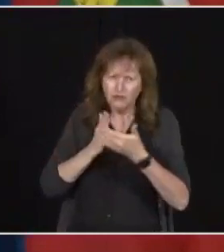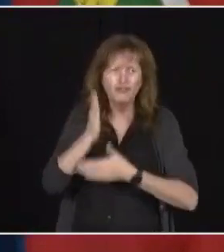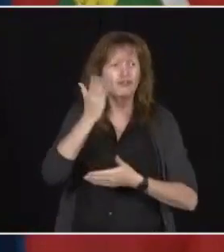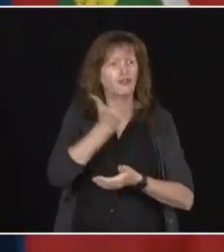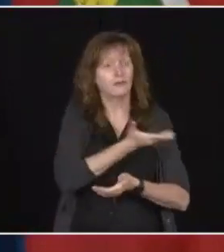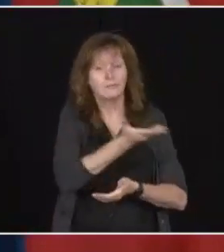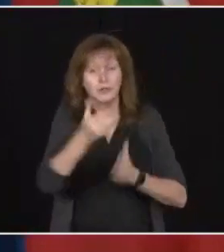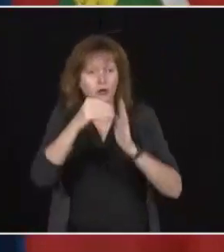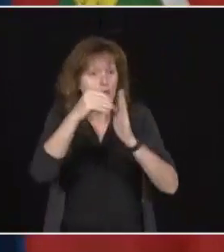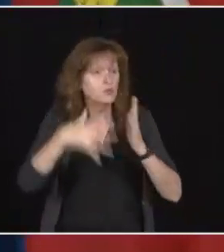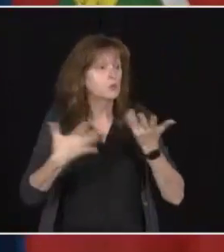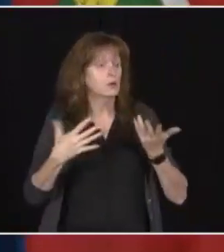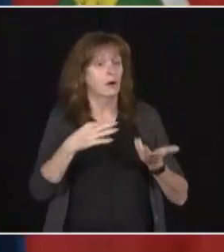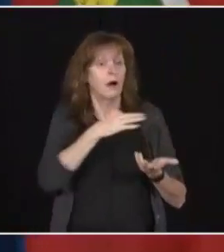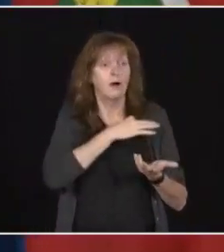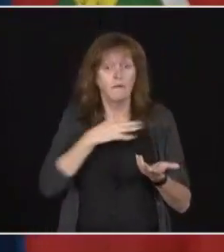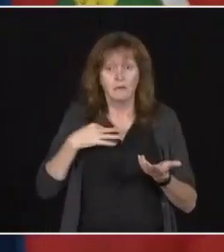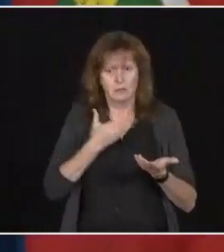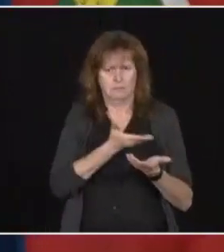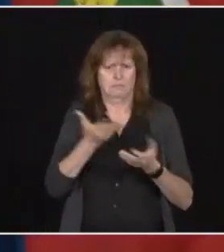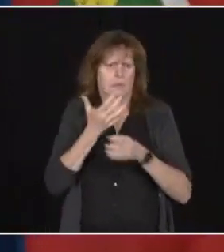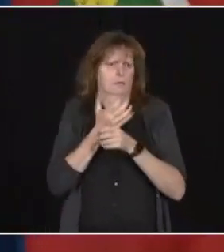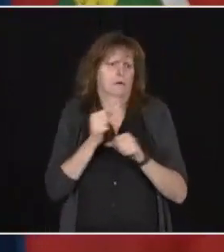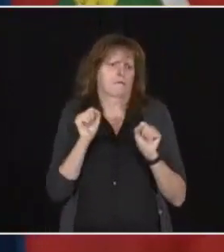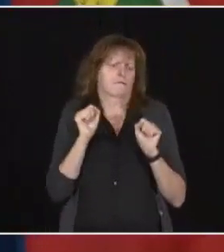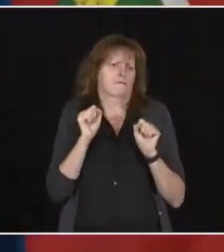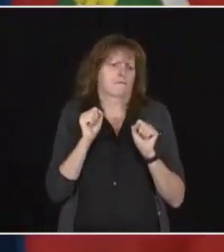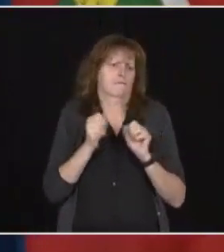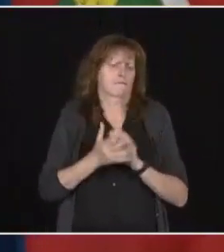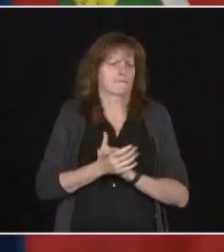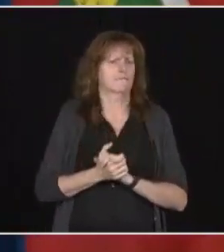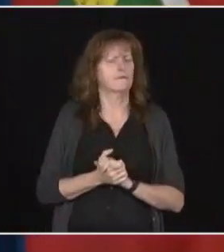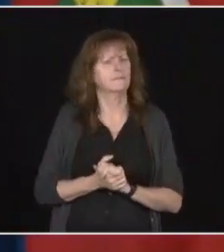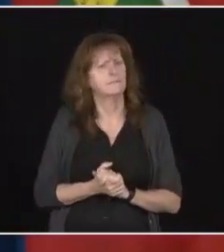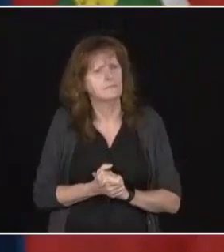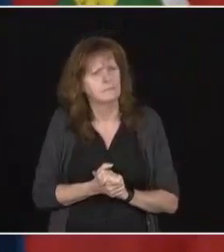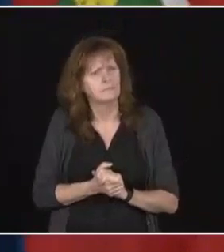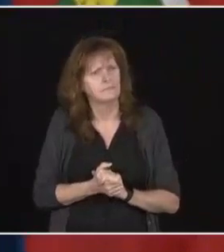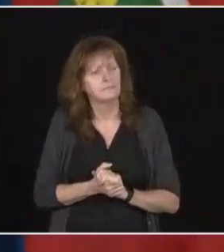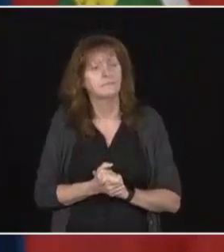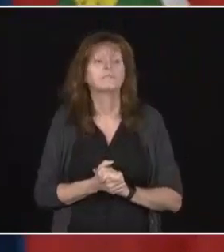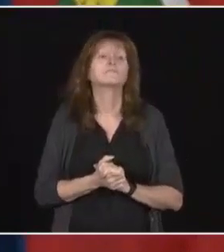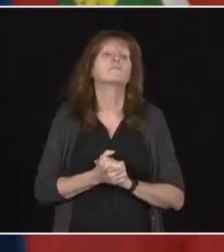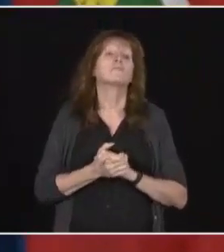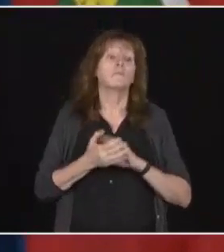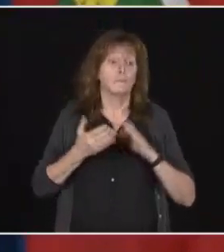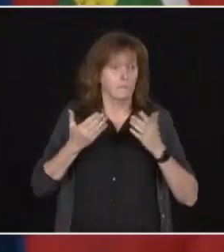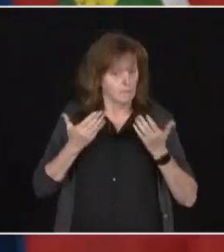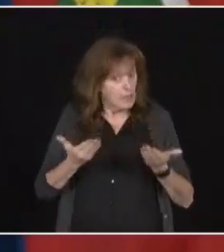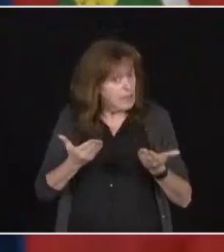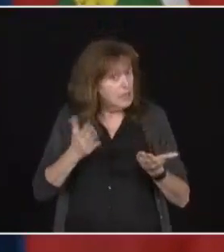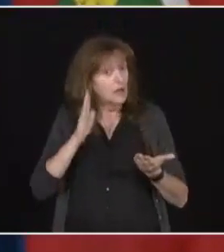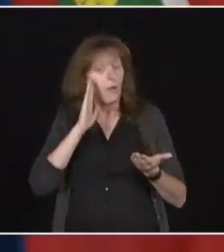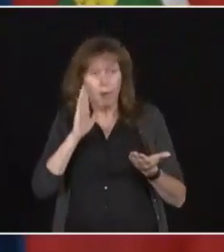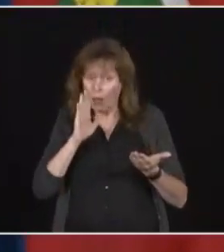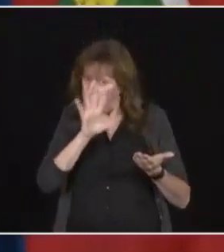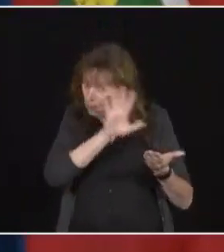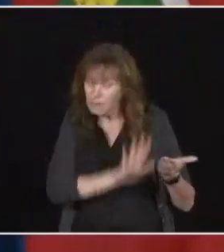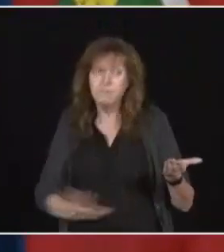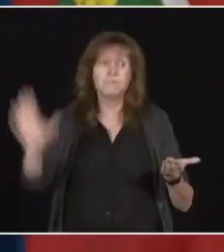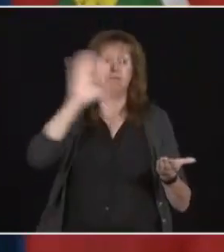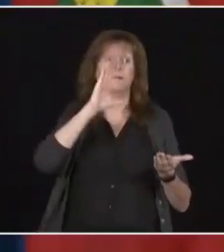person who would attend on our institutions and campuses across the province of Ontario. We brought that information